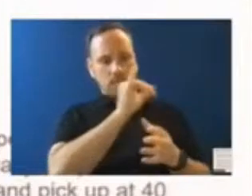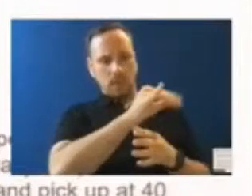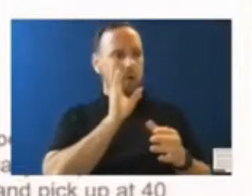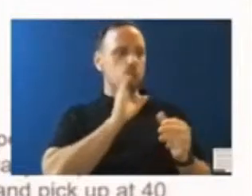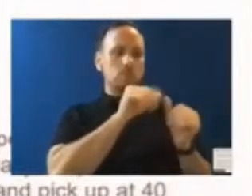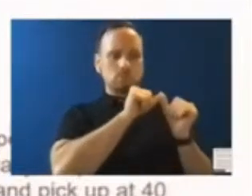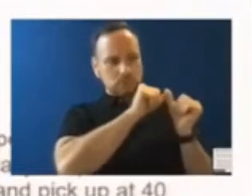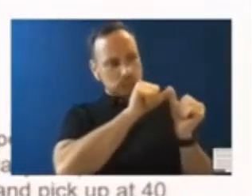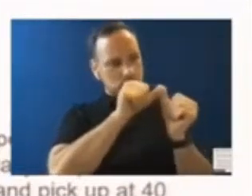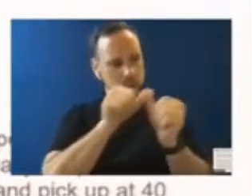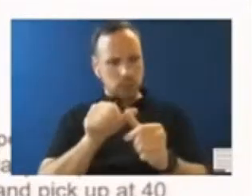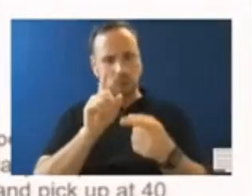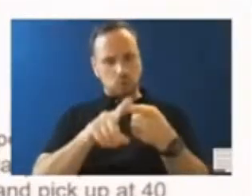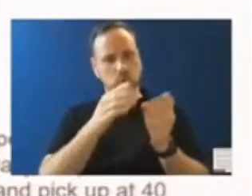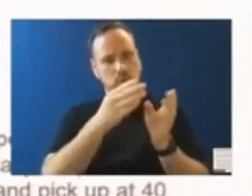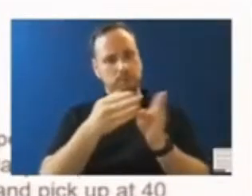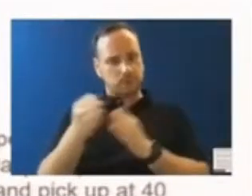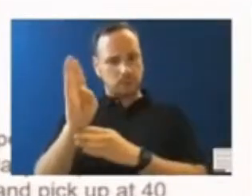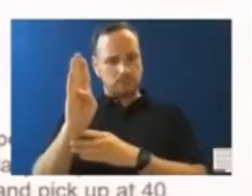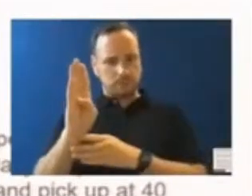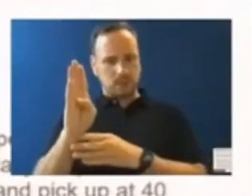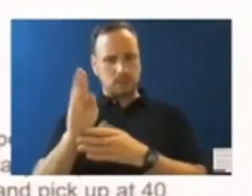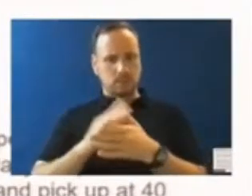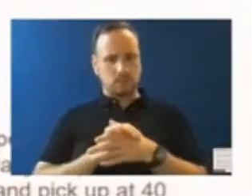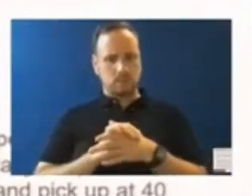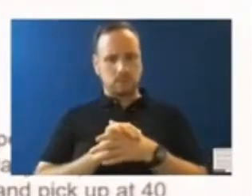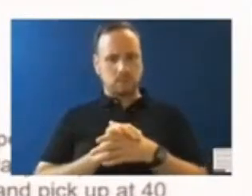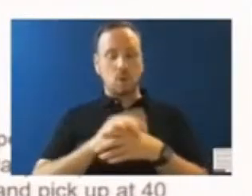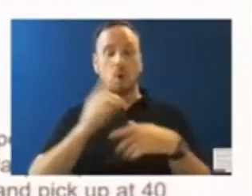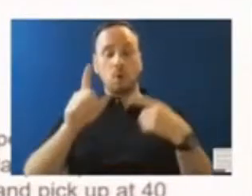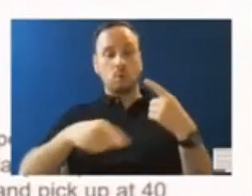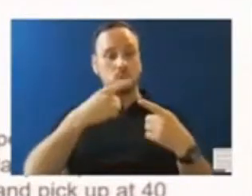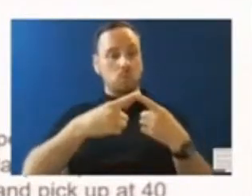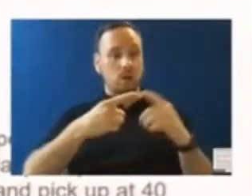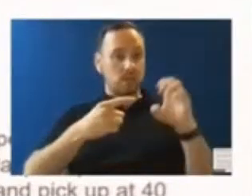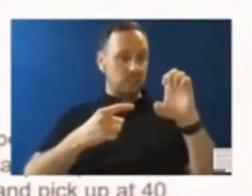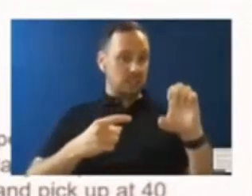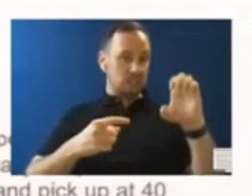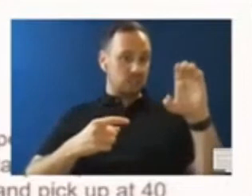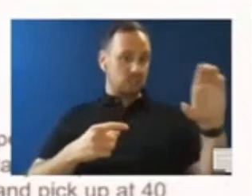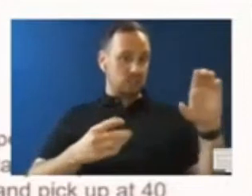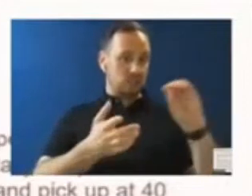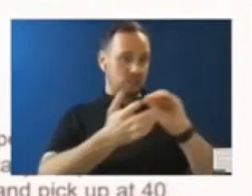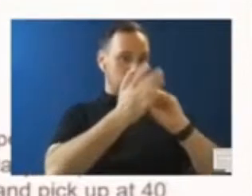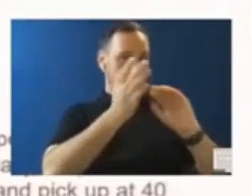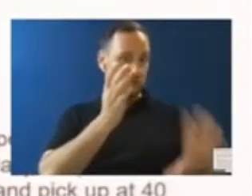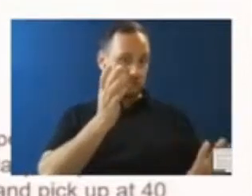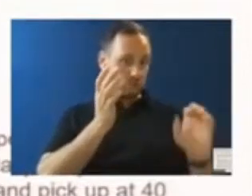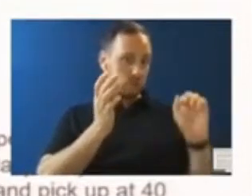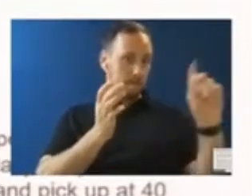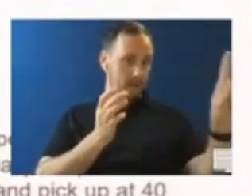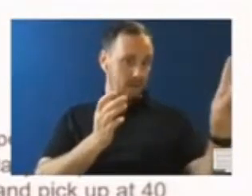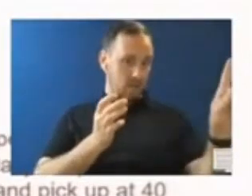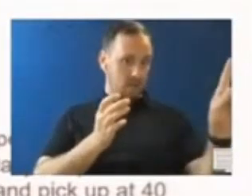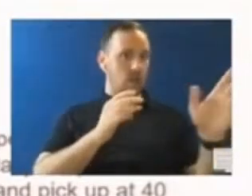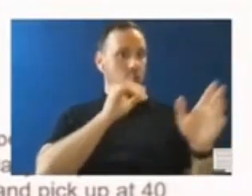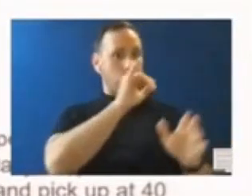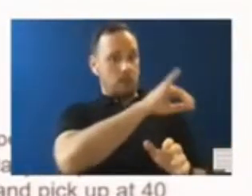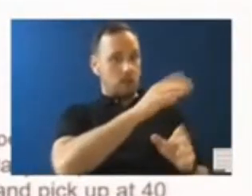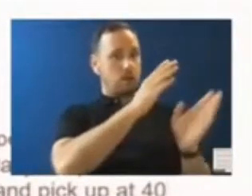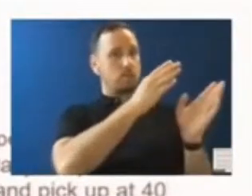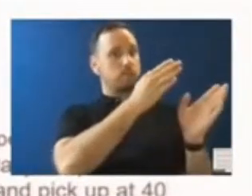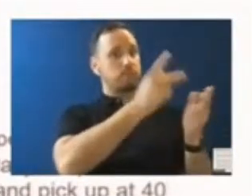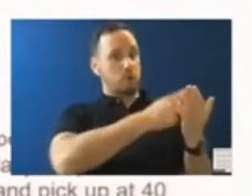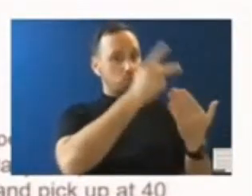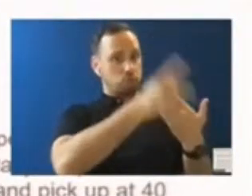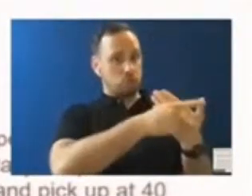EC students are brought back and the programs that you see listed, the program will continue for pickup at the 40 sites as it currently